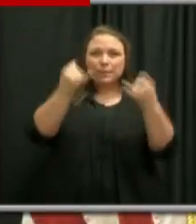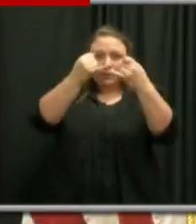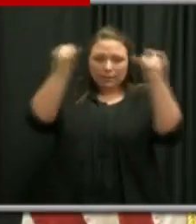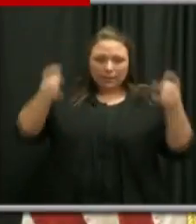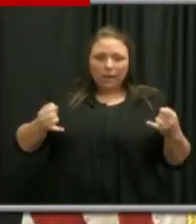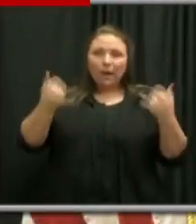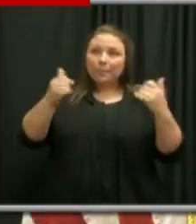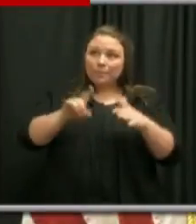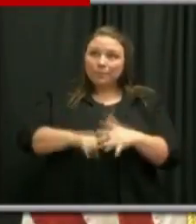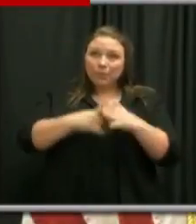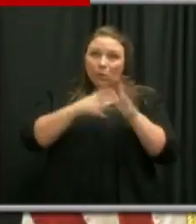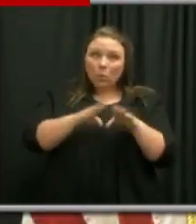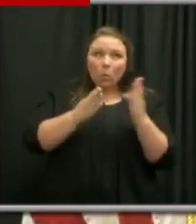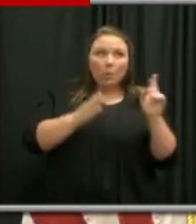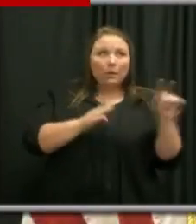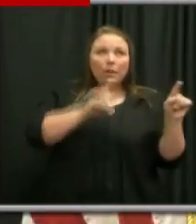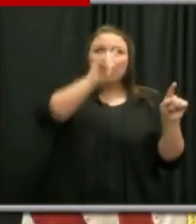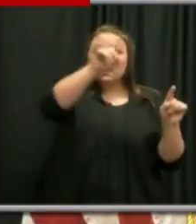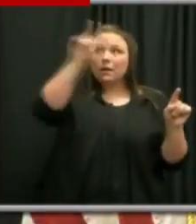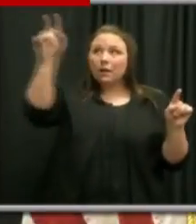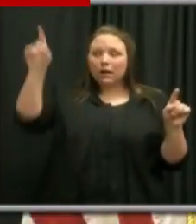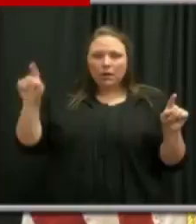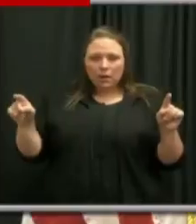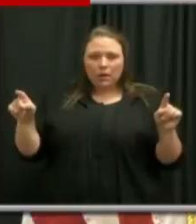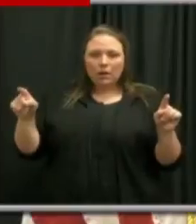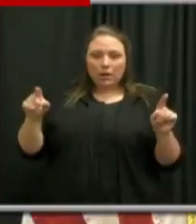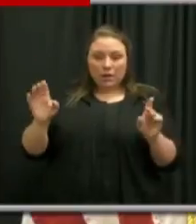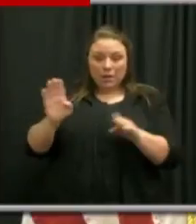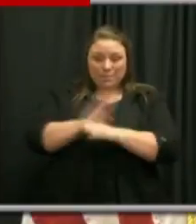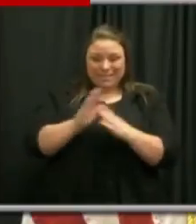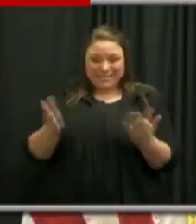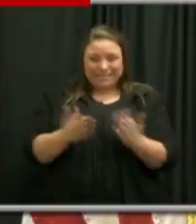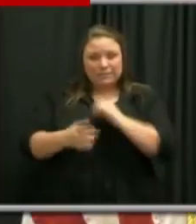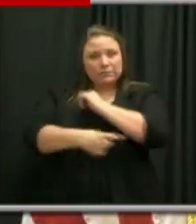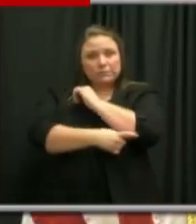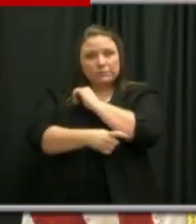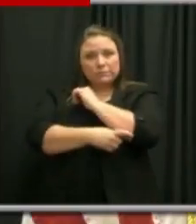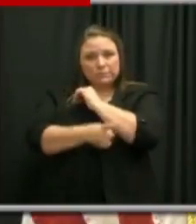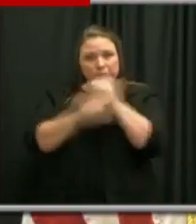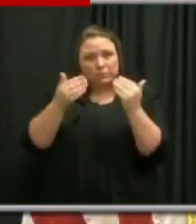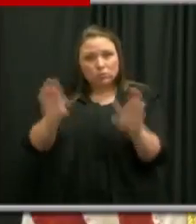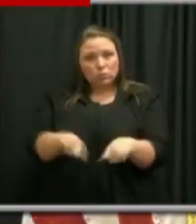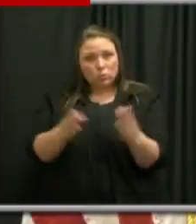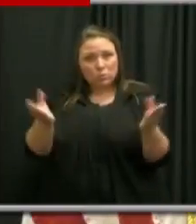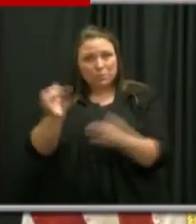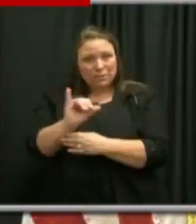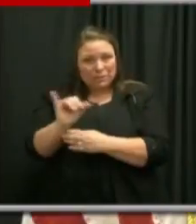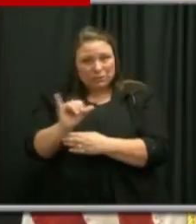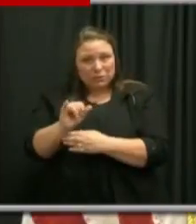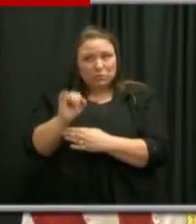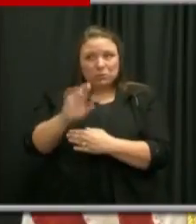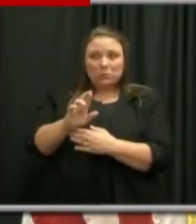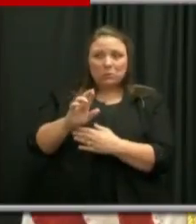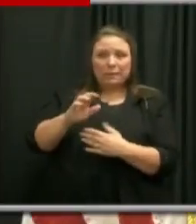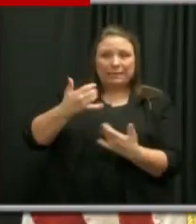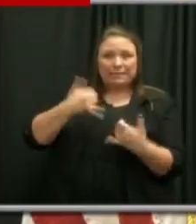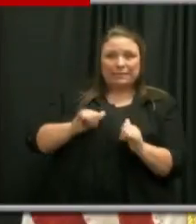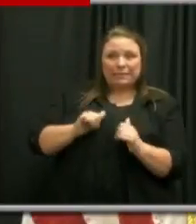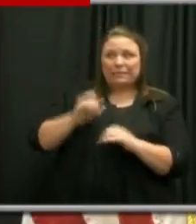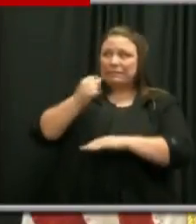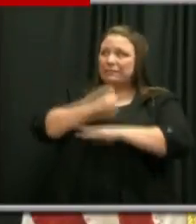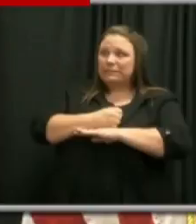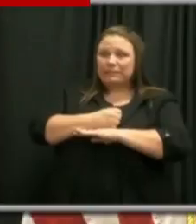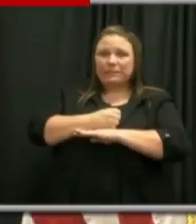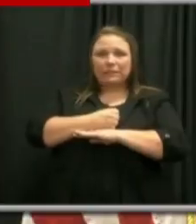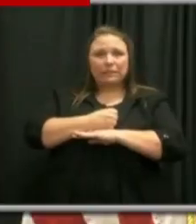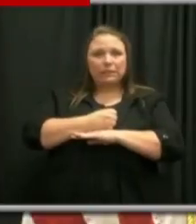starting to open. I just wondered if businesses here in Davidson County are, getting to the point to where they feel like they have to